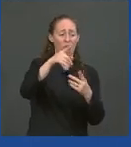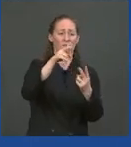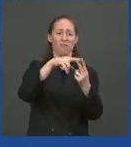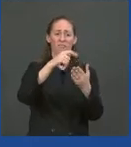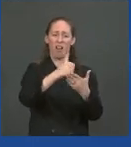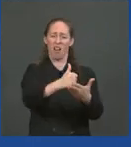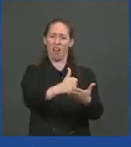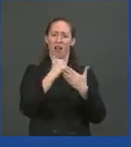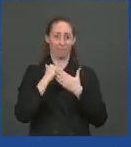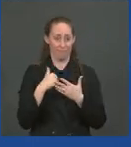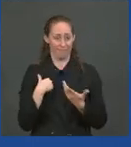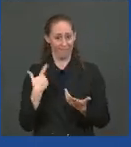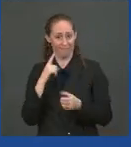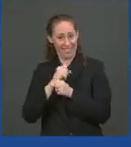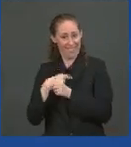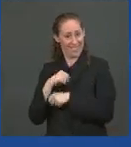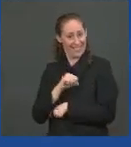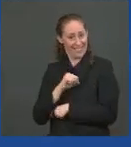your reputation.